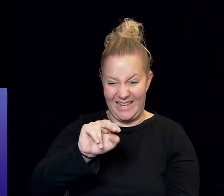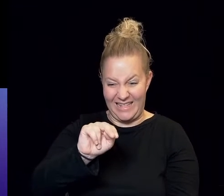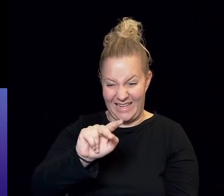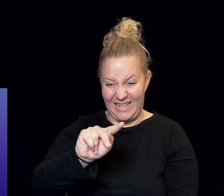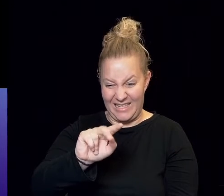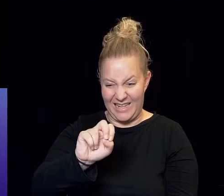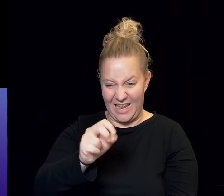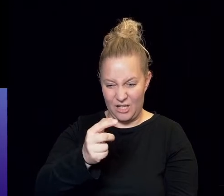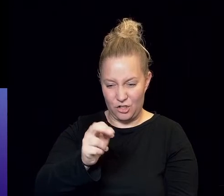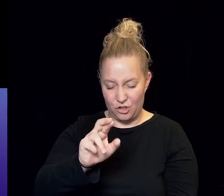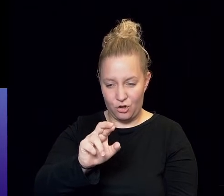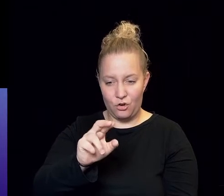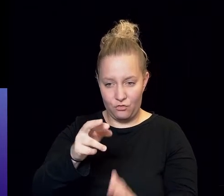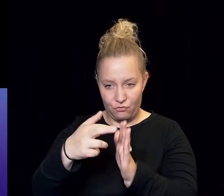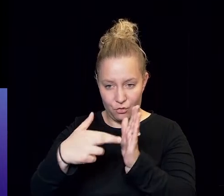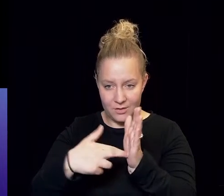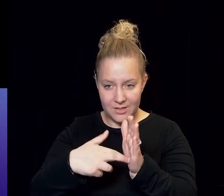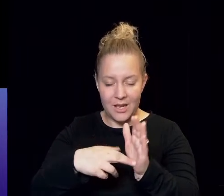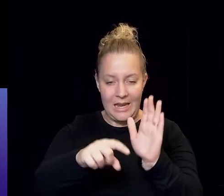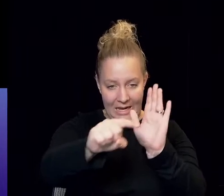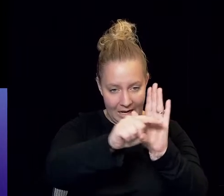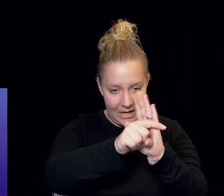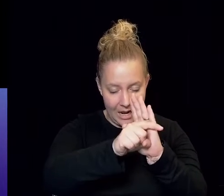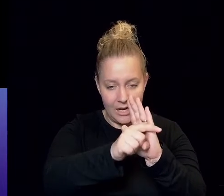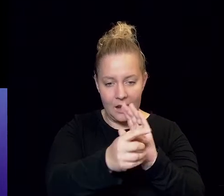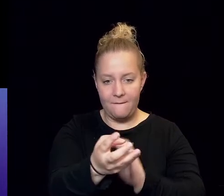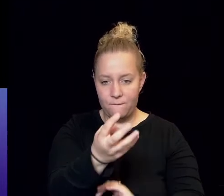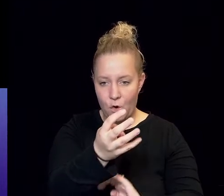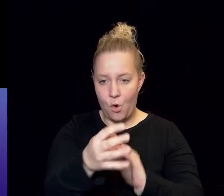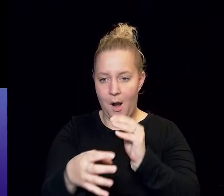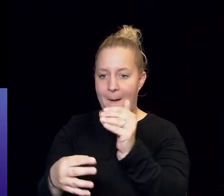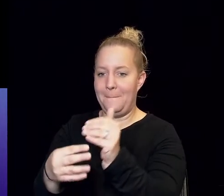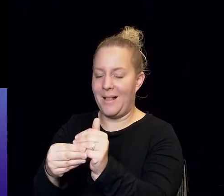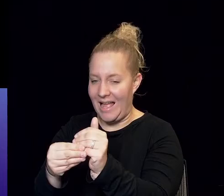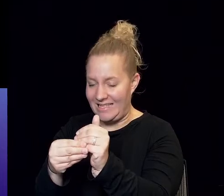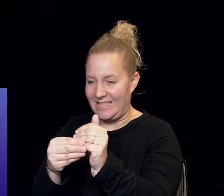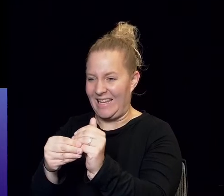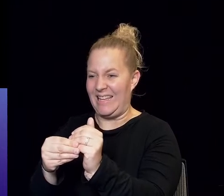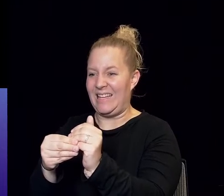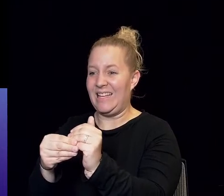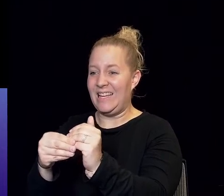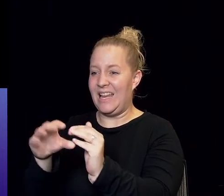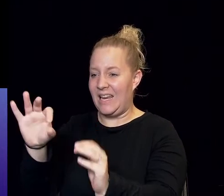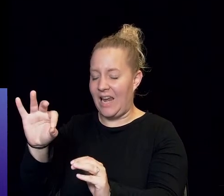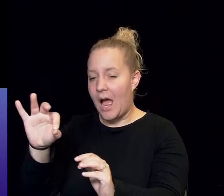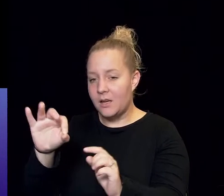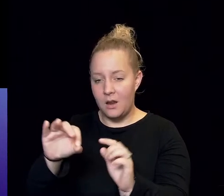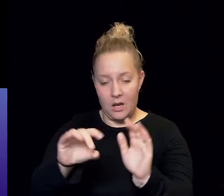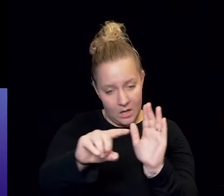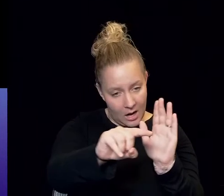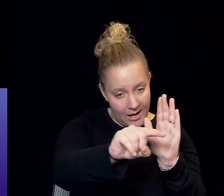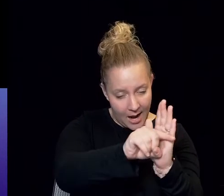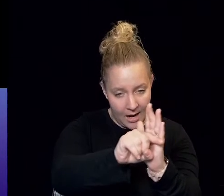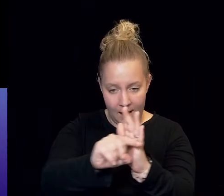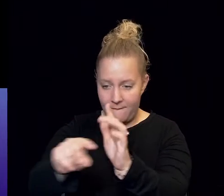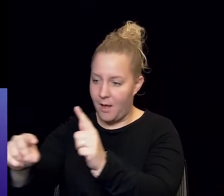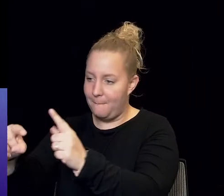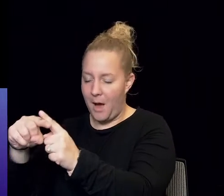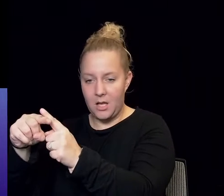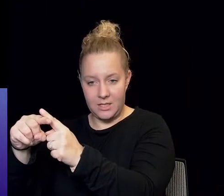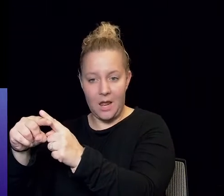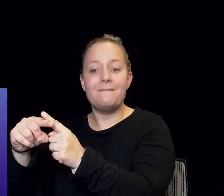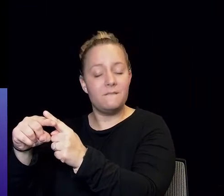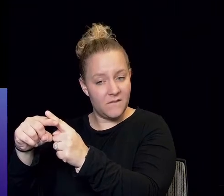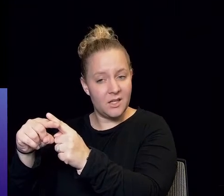negative 4 plus 9. So remember, those are different signs, a negative and a positive. So that's going to be our